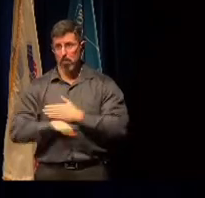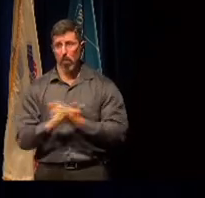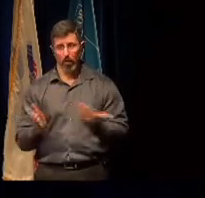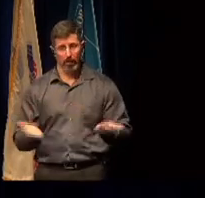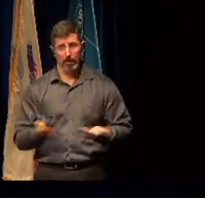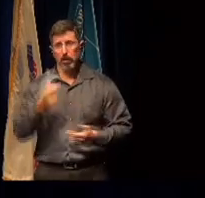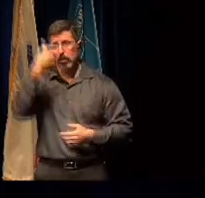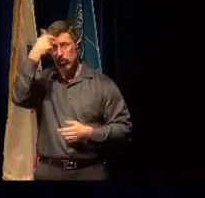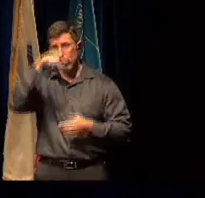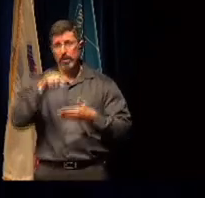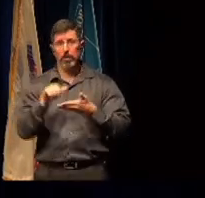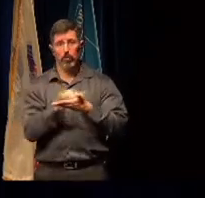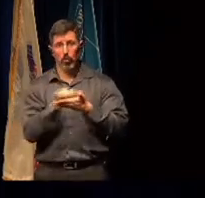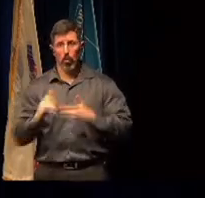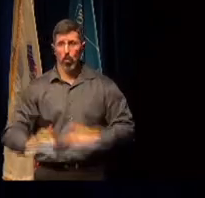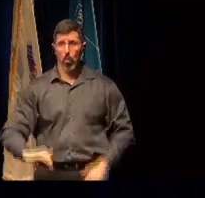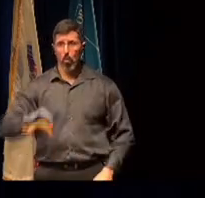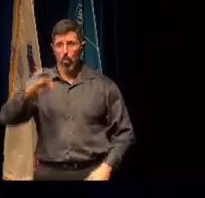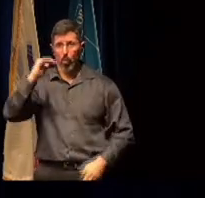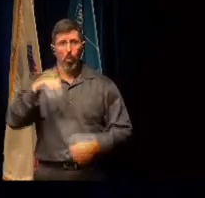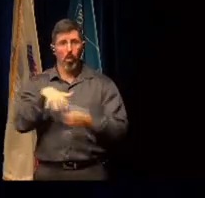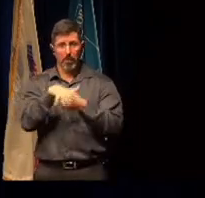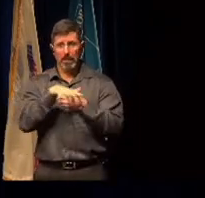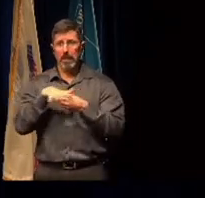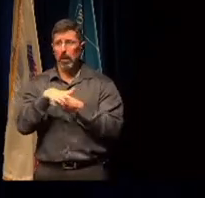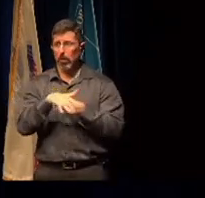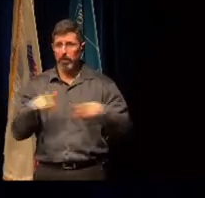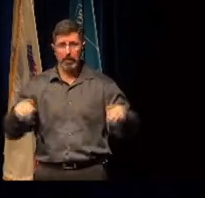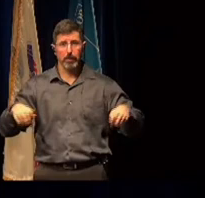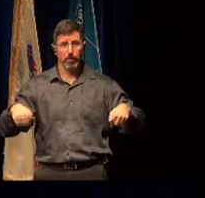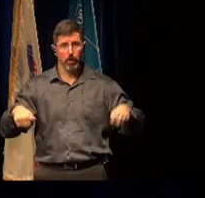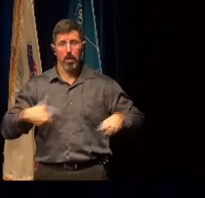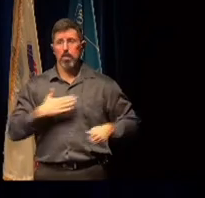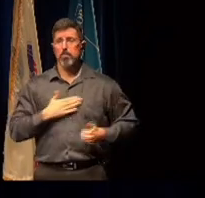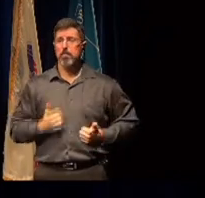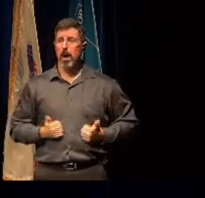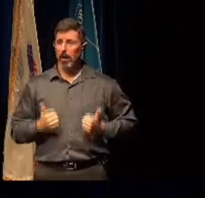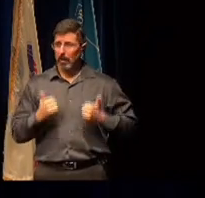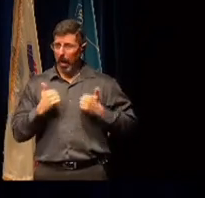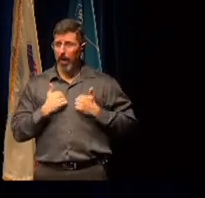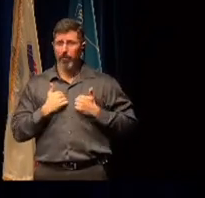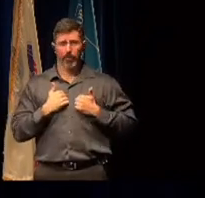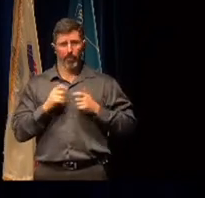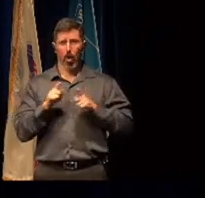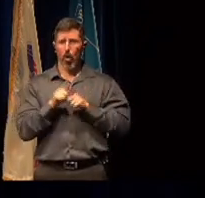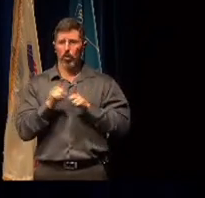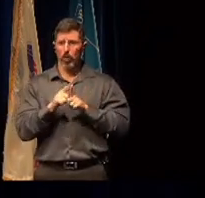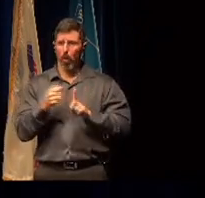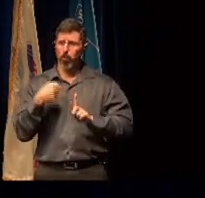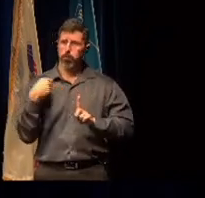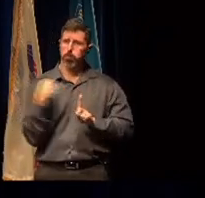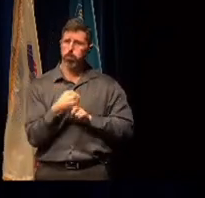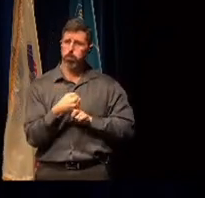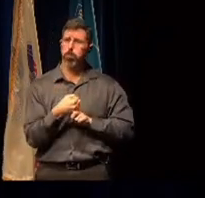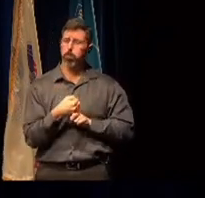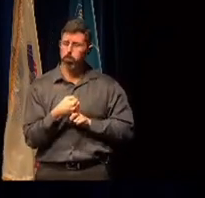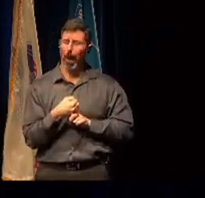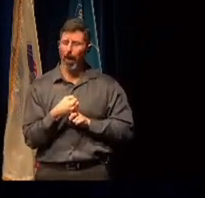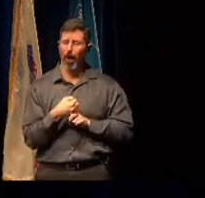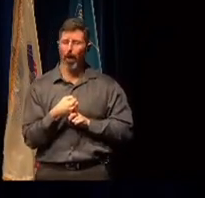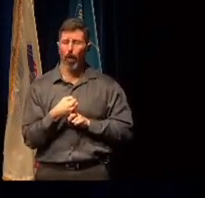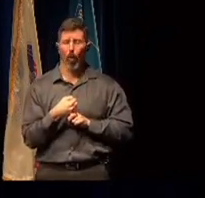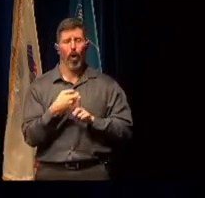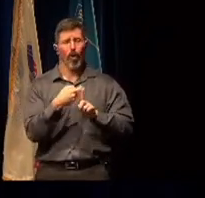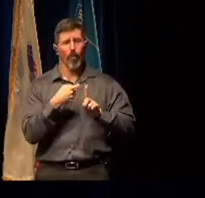New York. Like the rest of you here, my life has also been significantly impacted by the life, love,